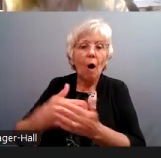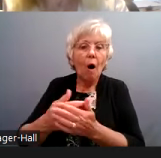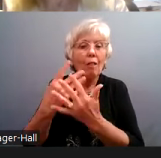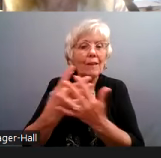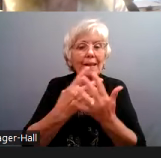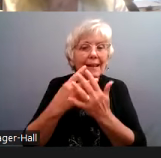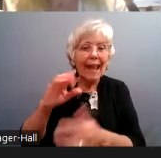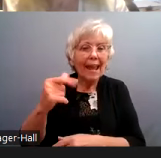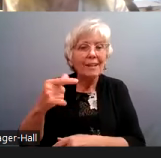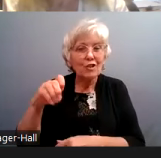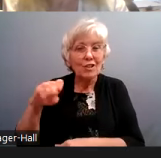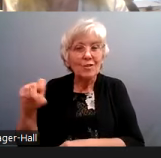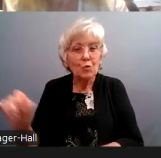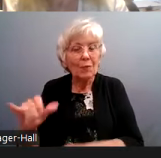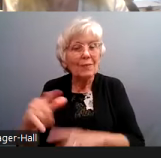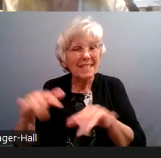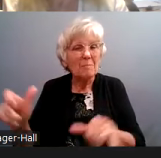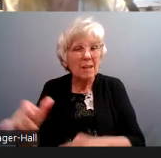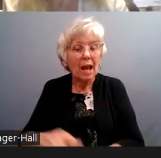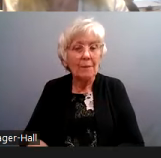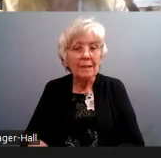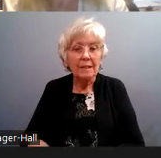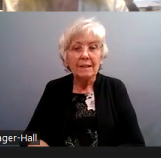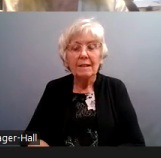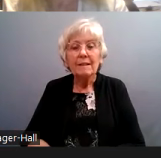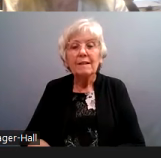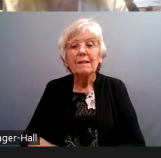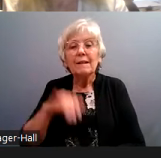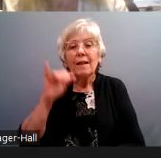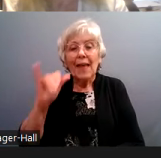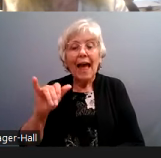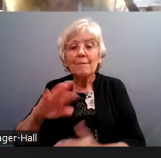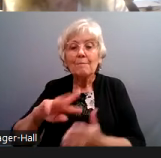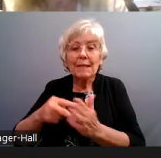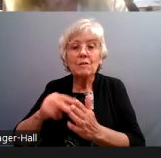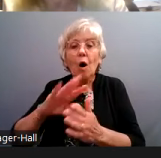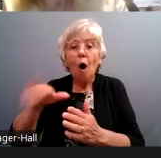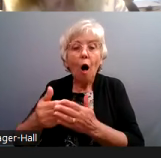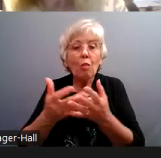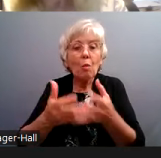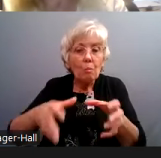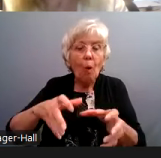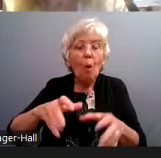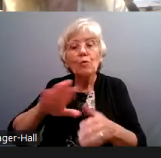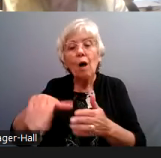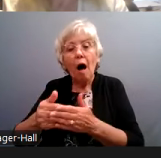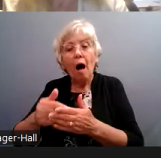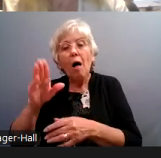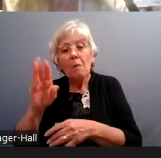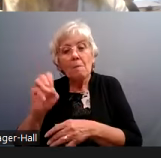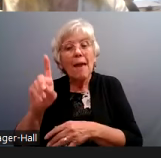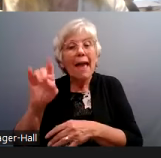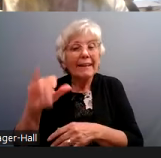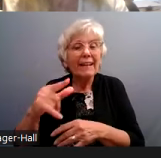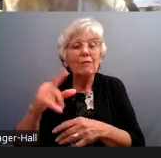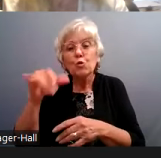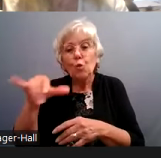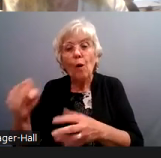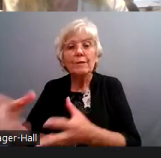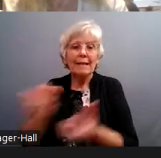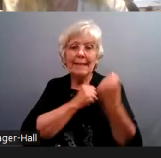everything. So that's where we'll remove the bowl, all the bowls, all the bedding, toys from the cages. We do